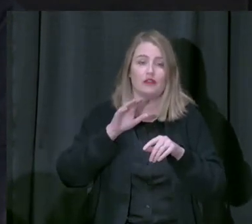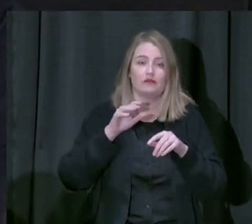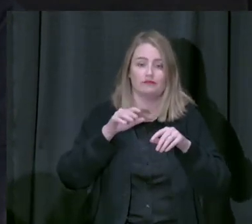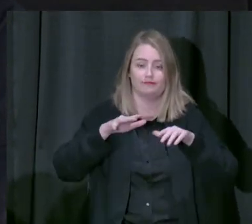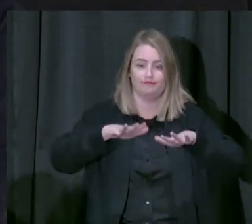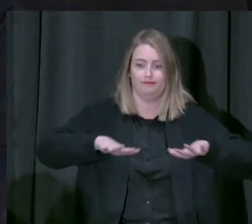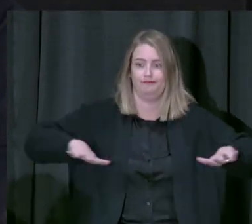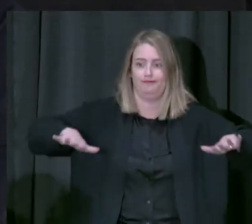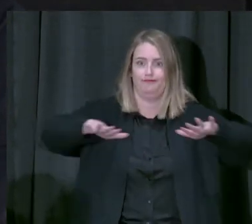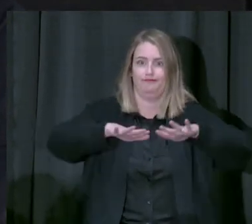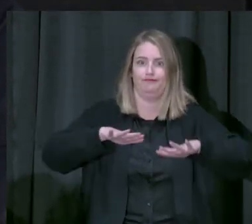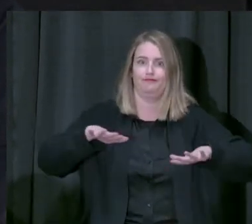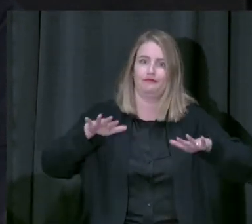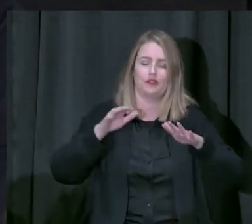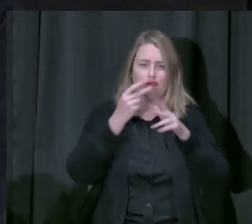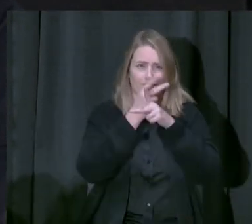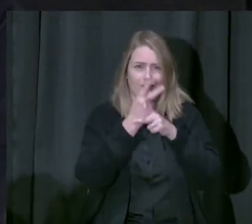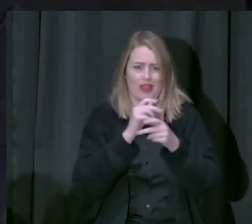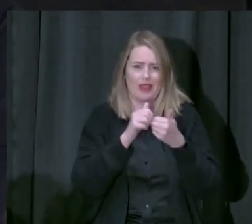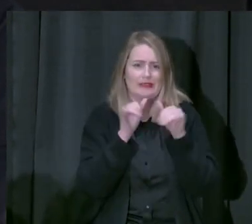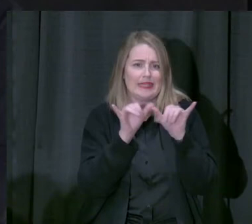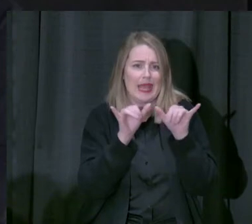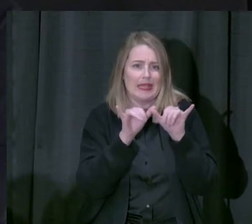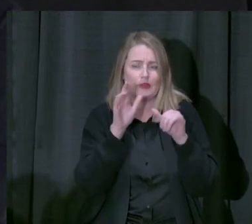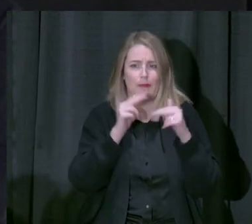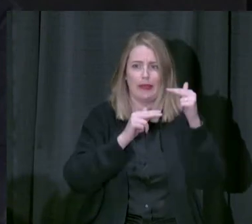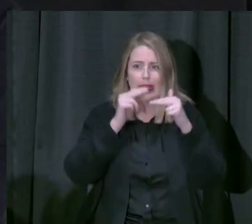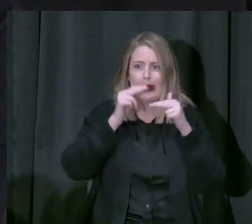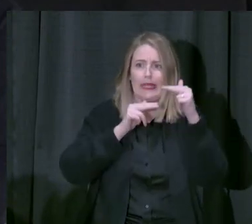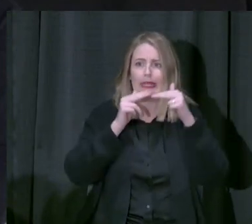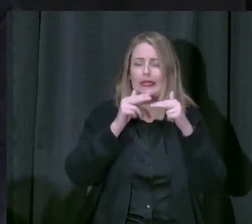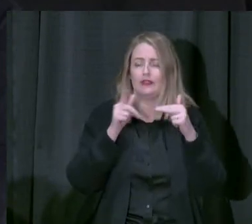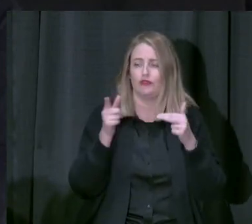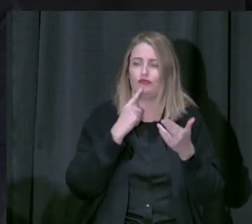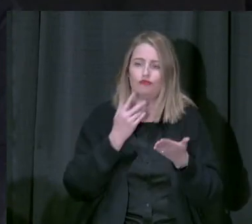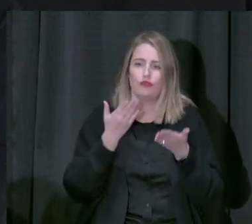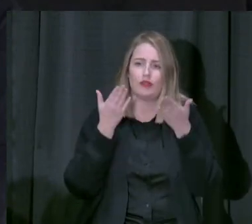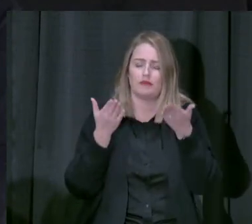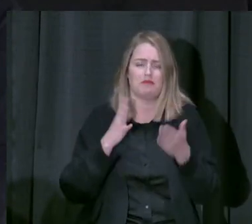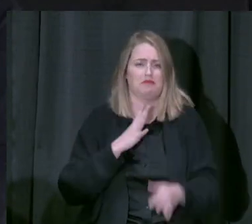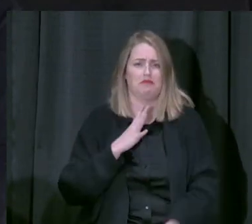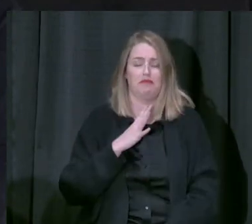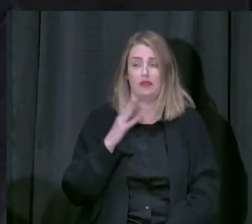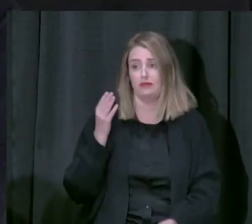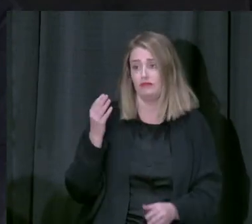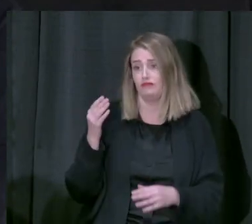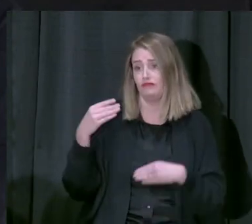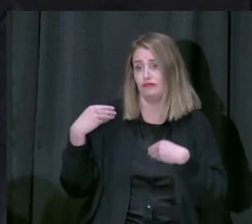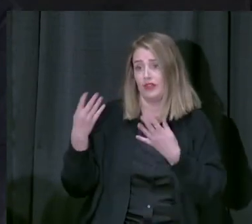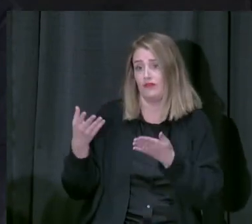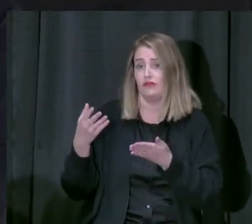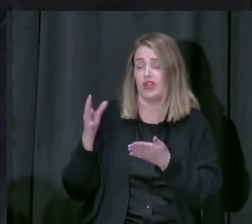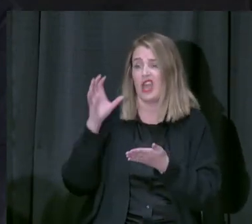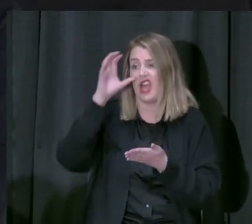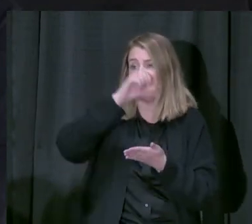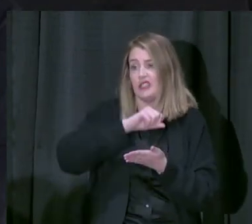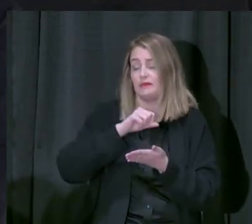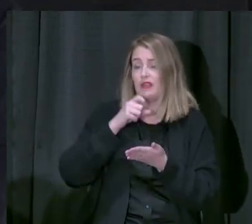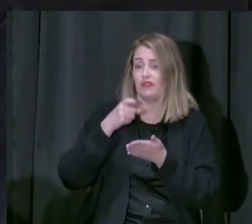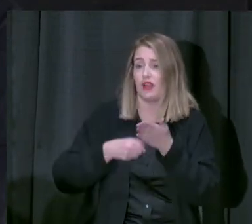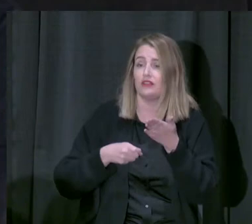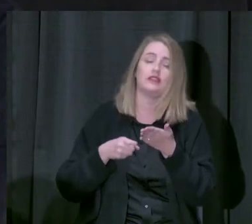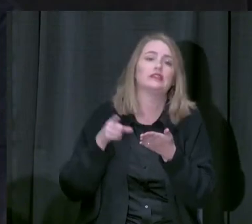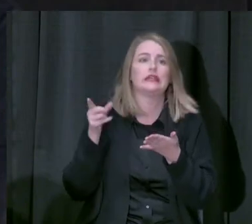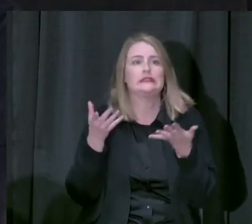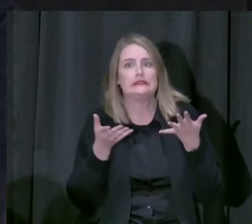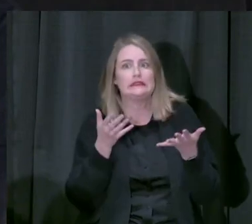can easily find out the size of your building or the building that you've recommended and give them a quote. And then the biggest problem is always,